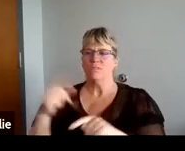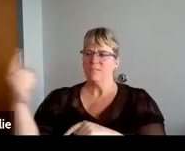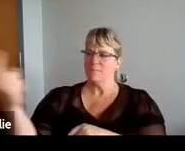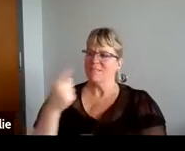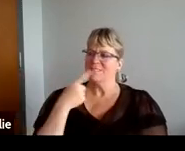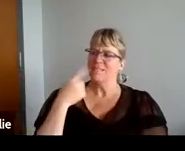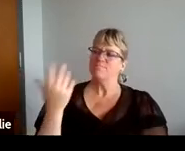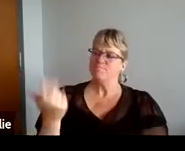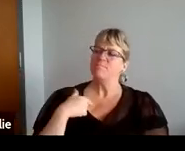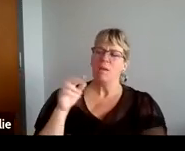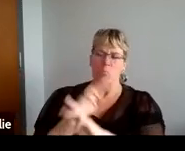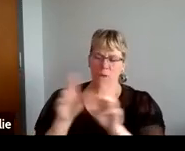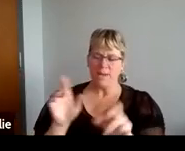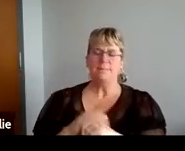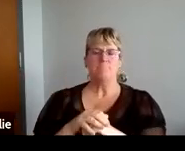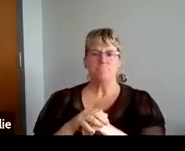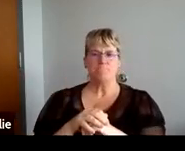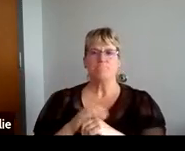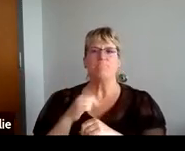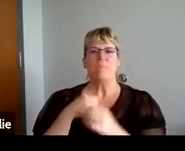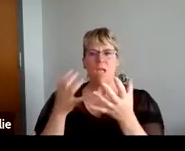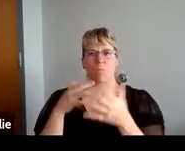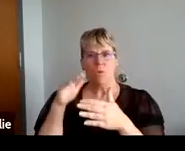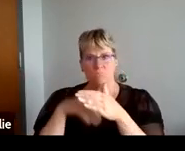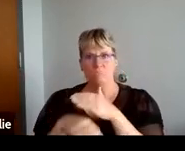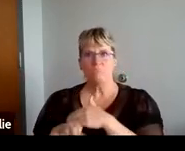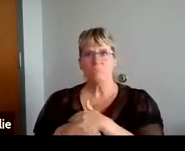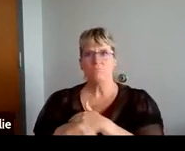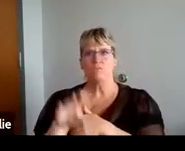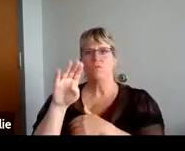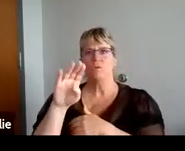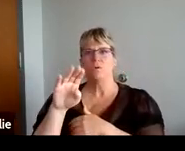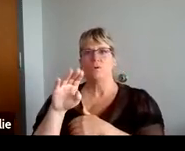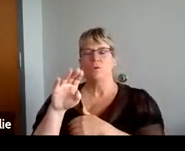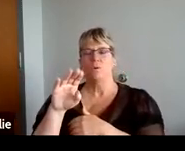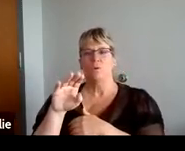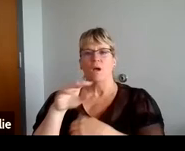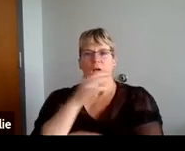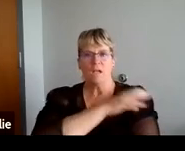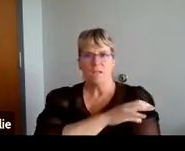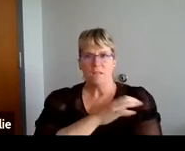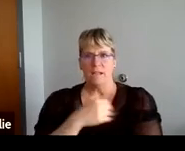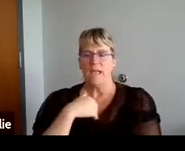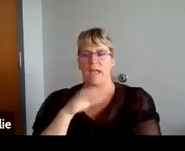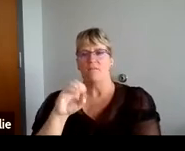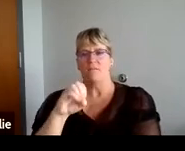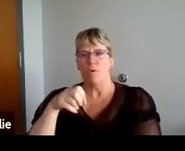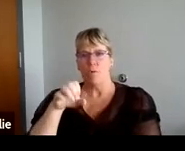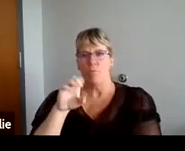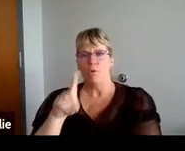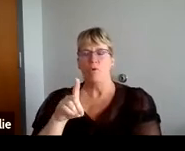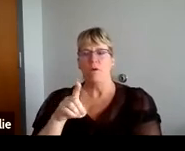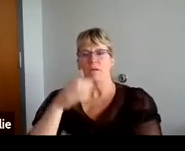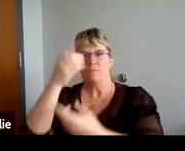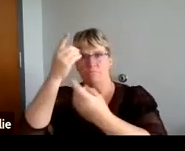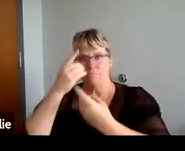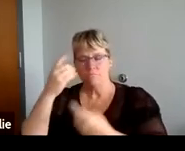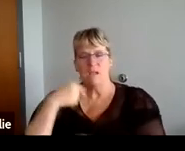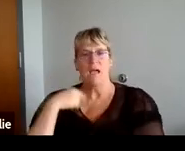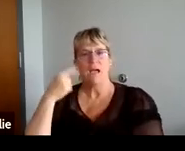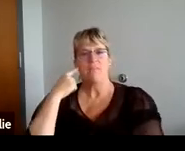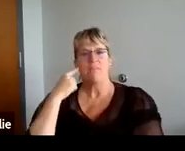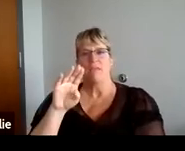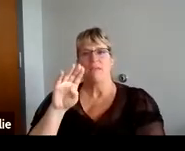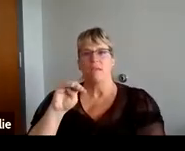what, I'm ready. I think I want to enter into a methadone treatment clinic. I have an opioid use disorder. I think methadone's the